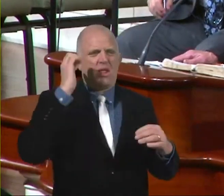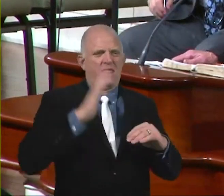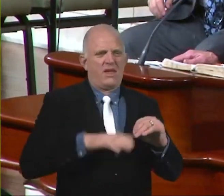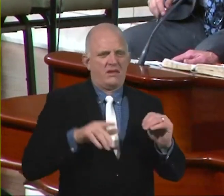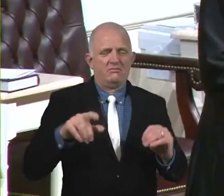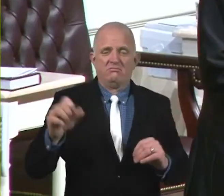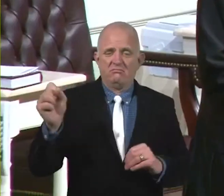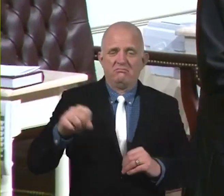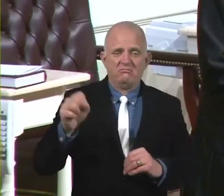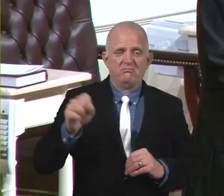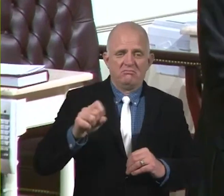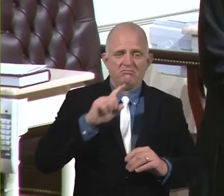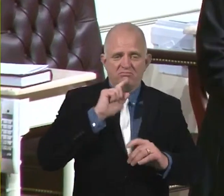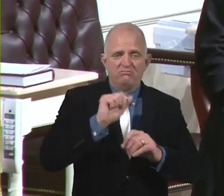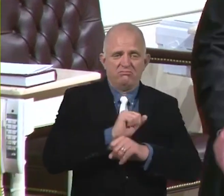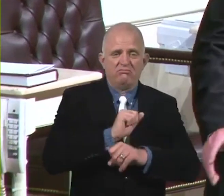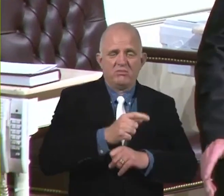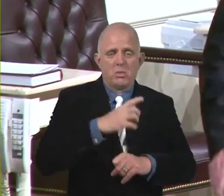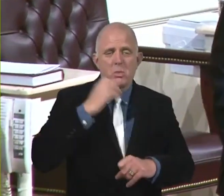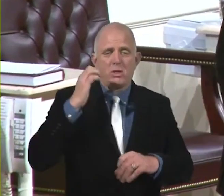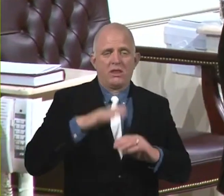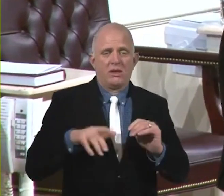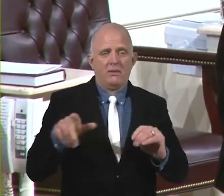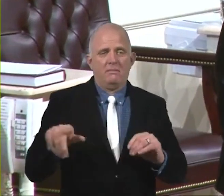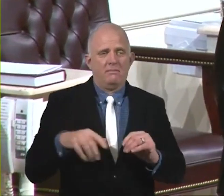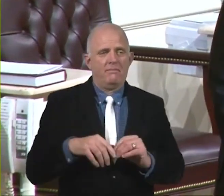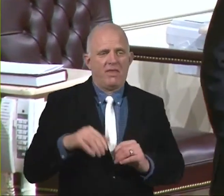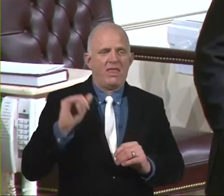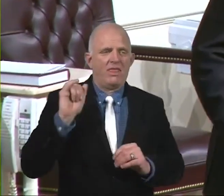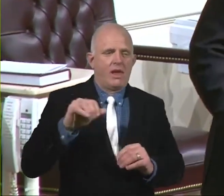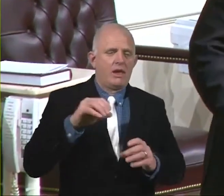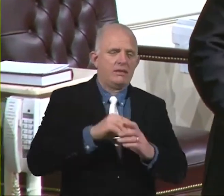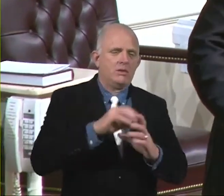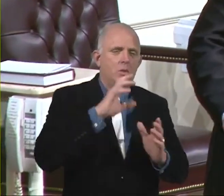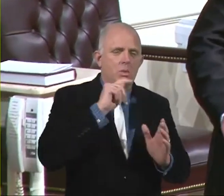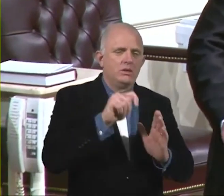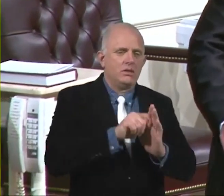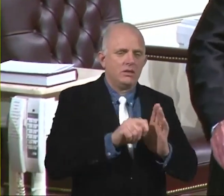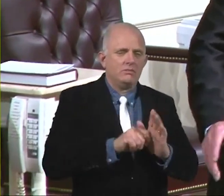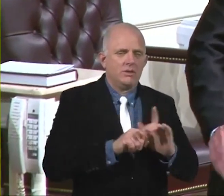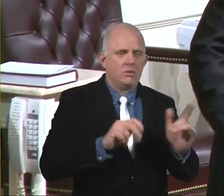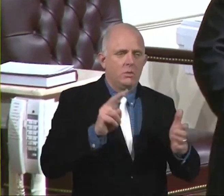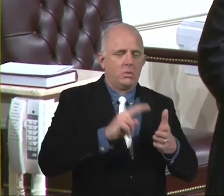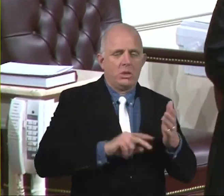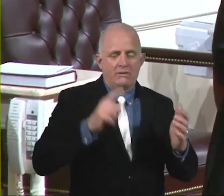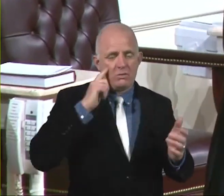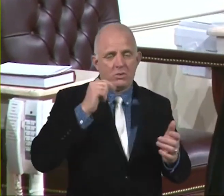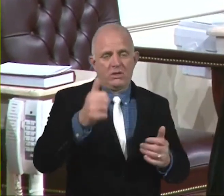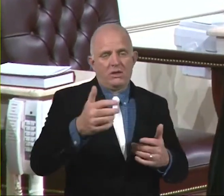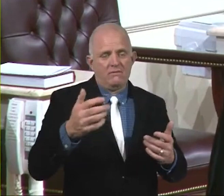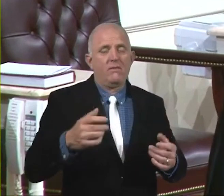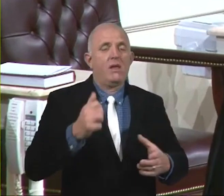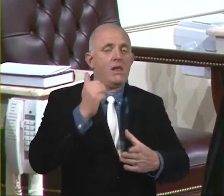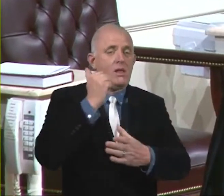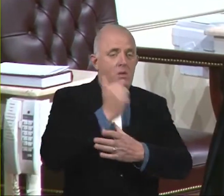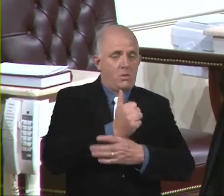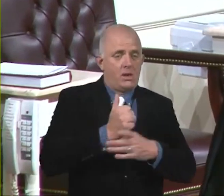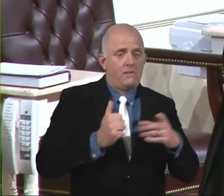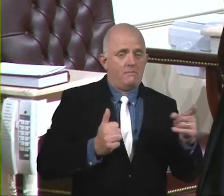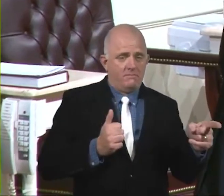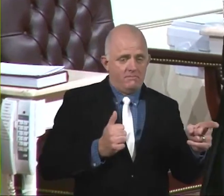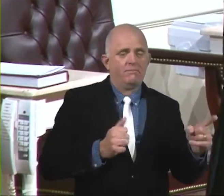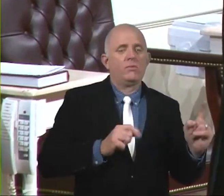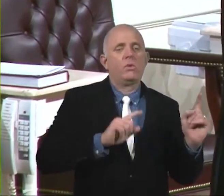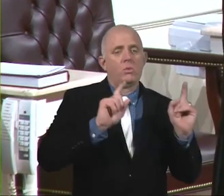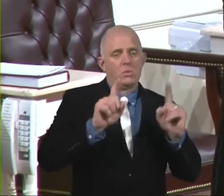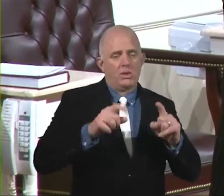did. And that's over in your Old Testament, and you can read it for yourself. And Abraham has gone to sacrifice